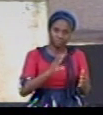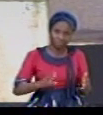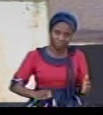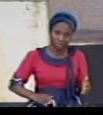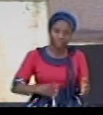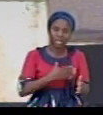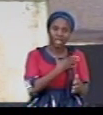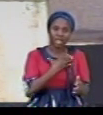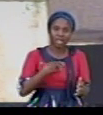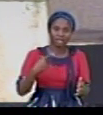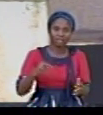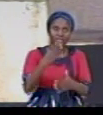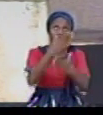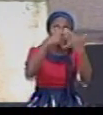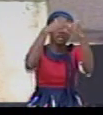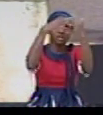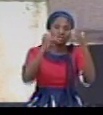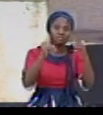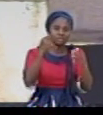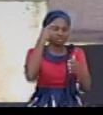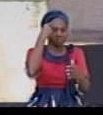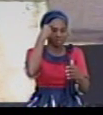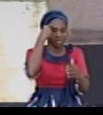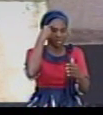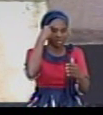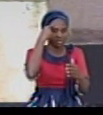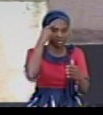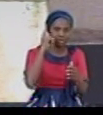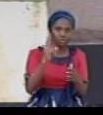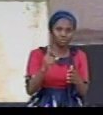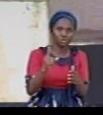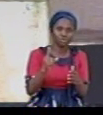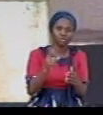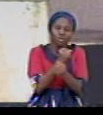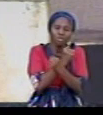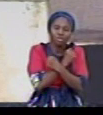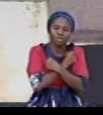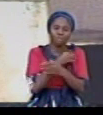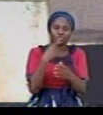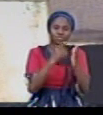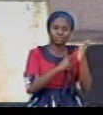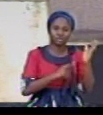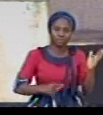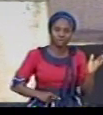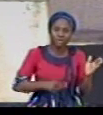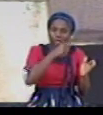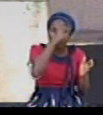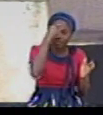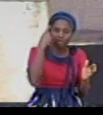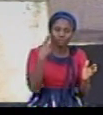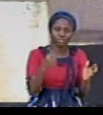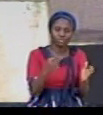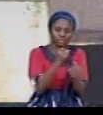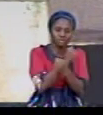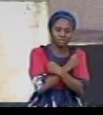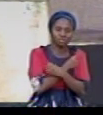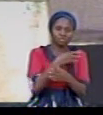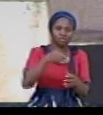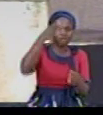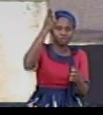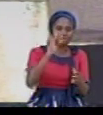The heavenly minded one loves the Lord because the love of God is shed abroad in his